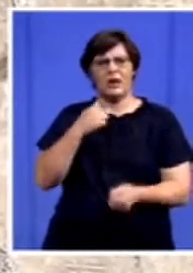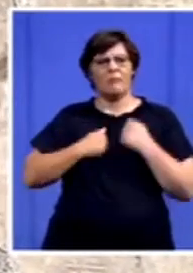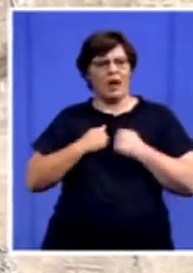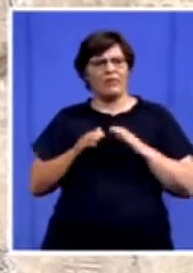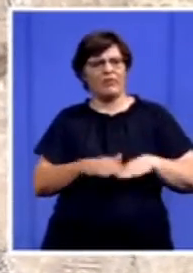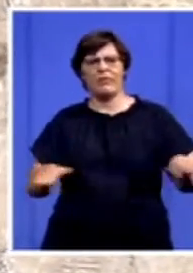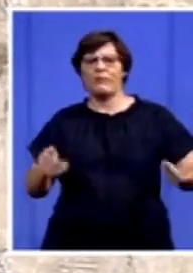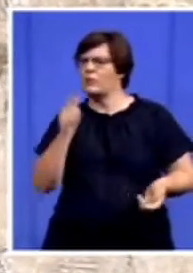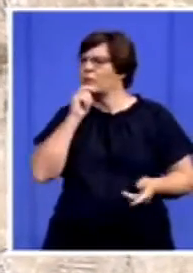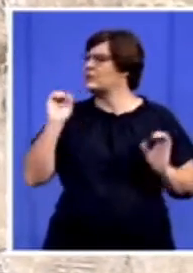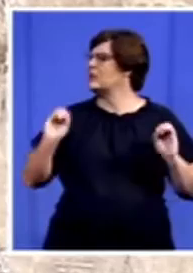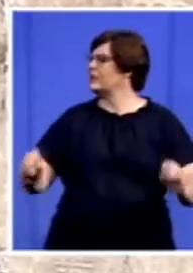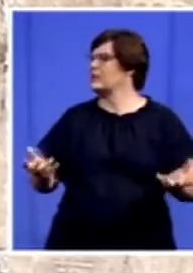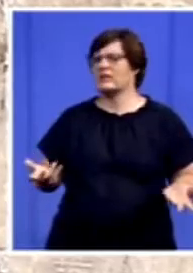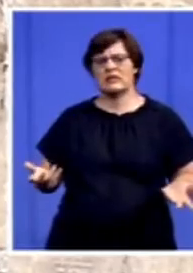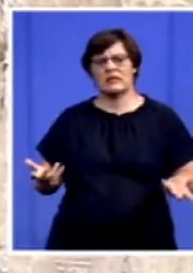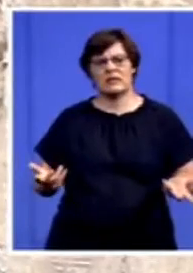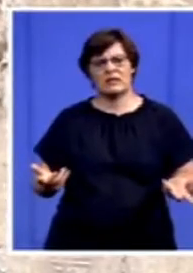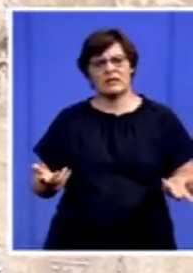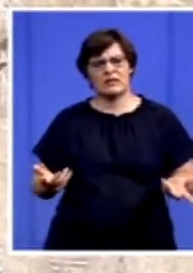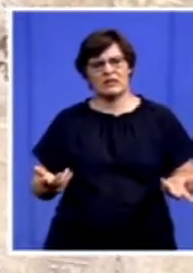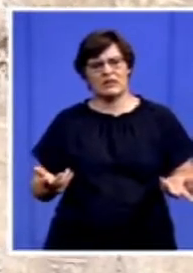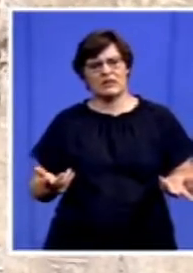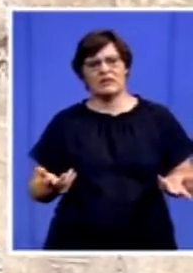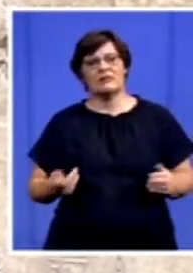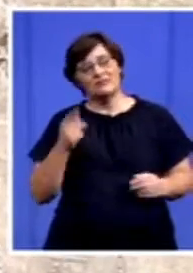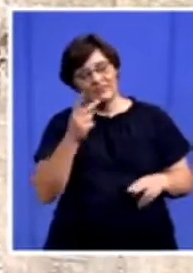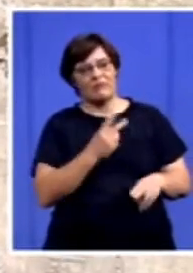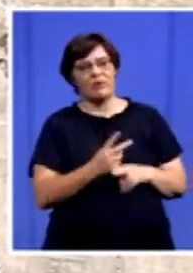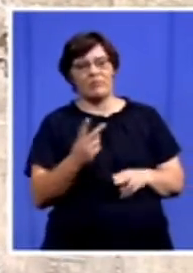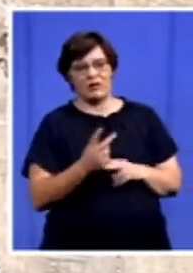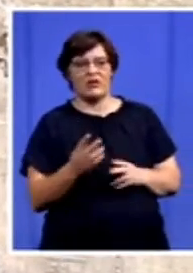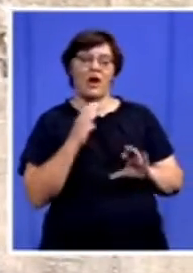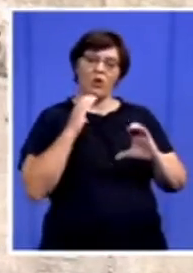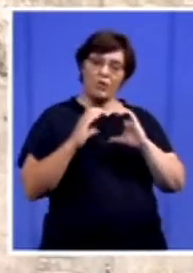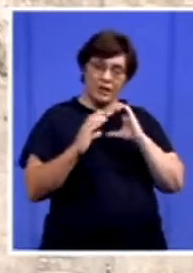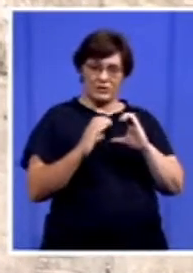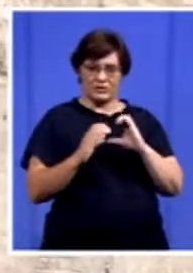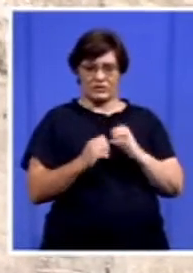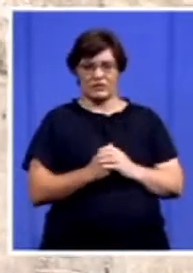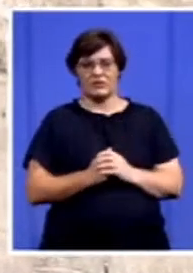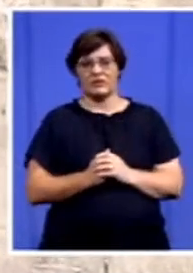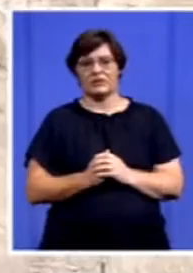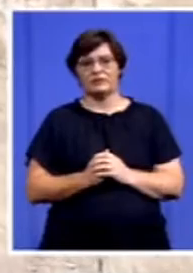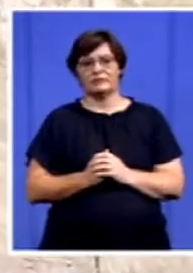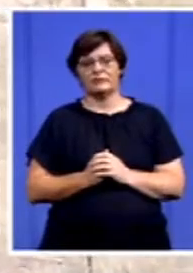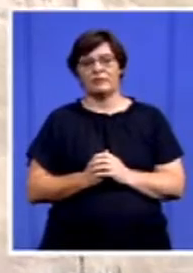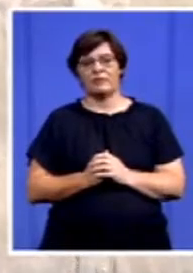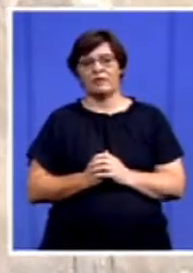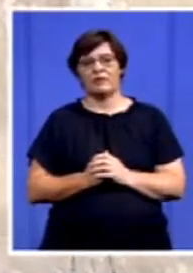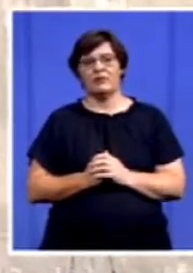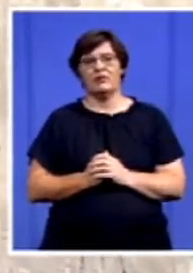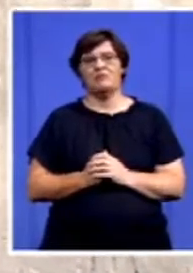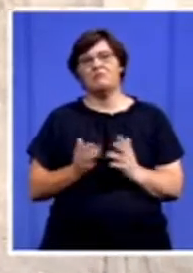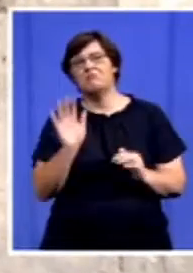that water. I think it is the preparation and the communication that went on. By tonight, we are expecting that